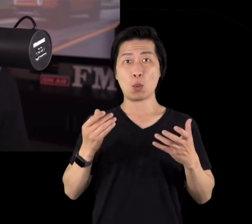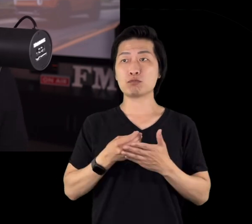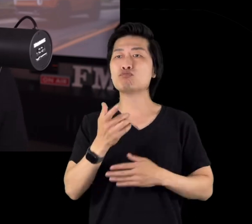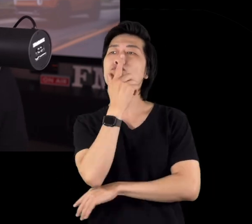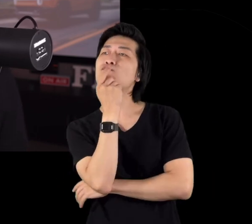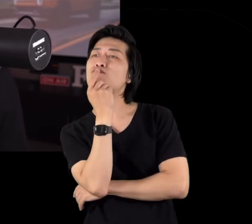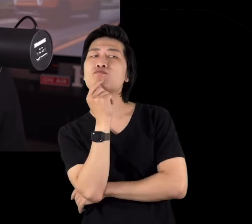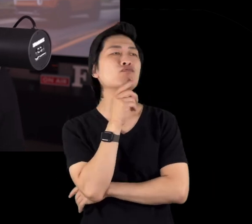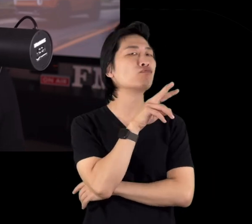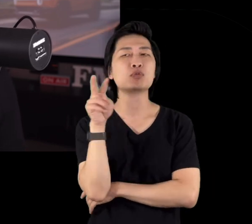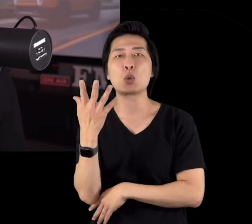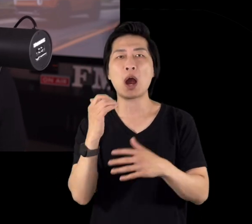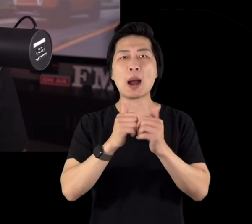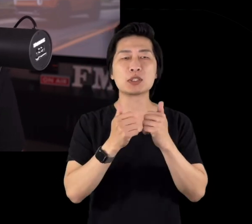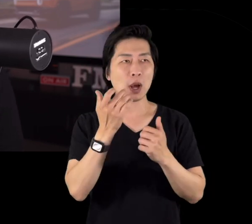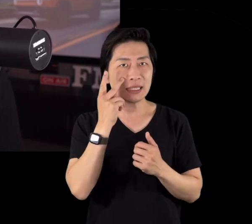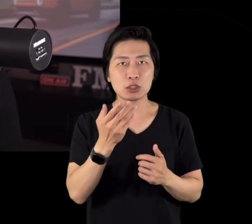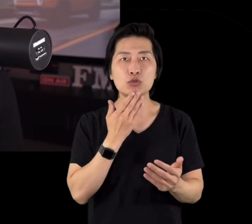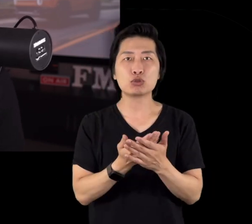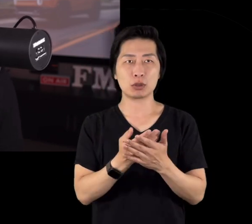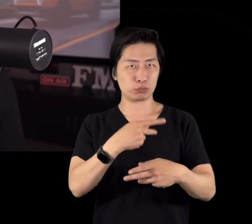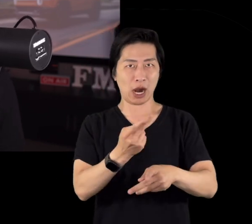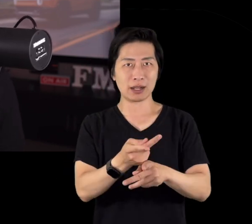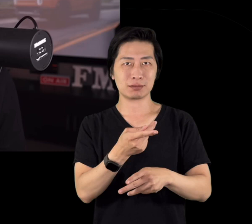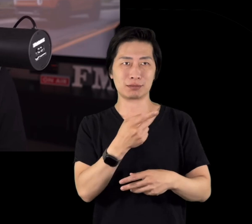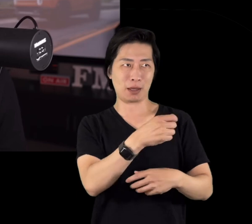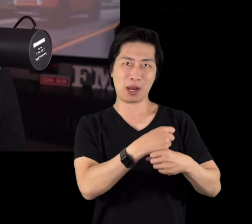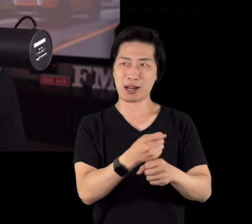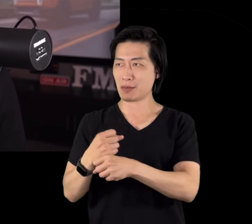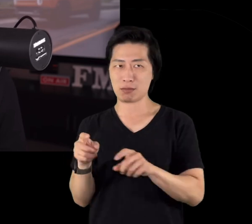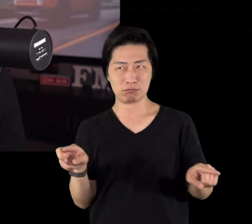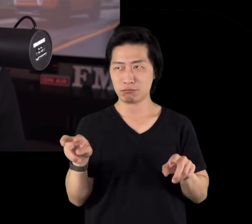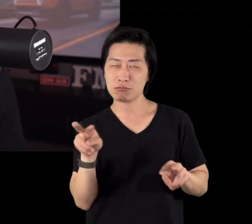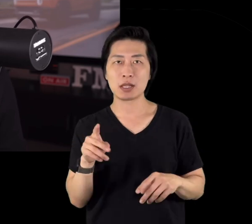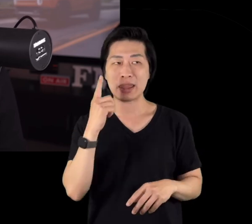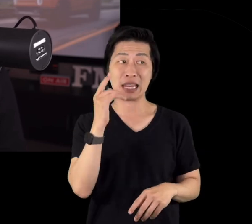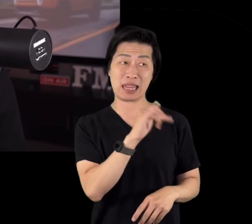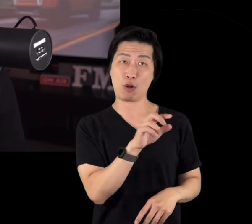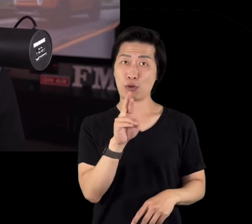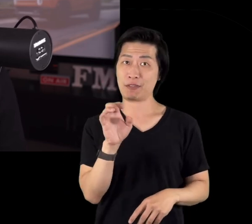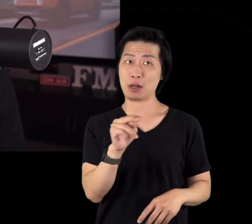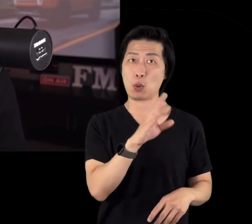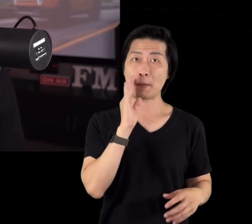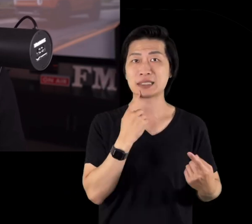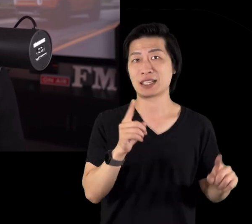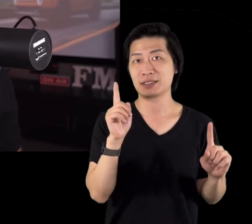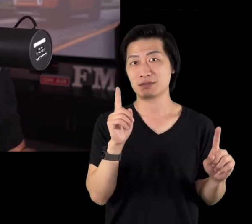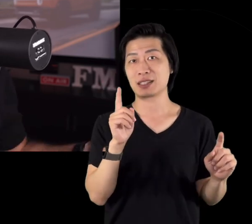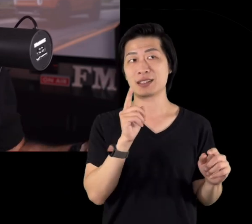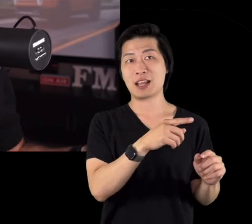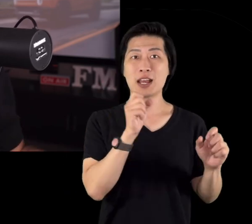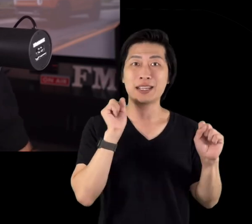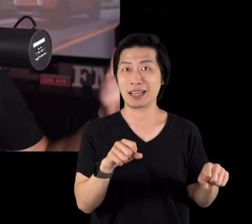want competition. You want automakers to make great products. And something like this, I think, will be very successful and something that will take Rivian